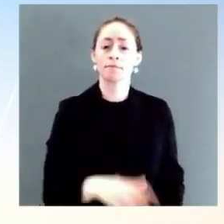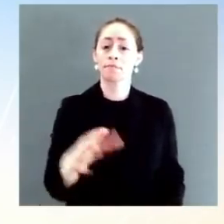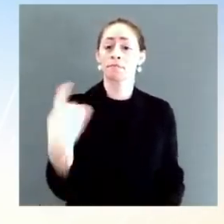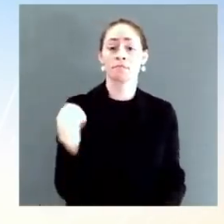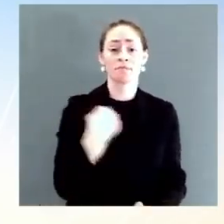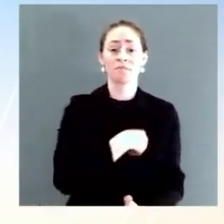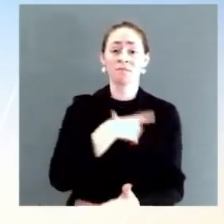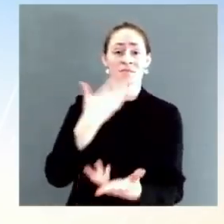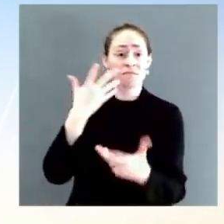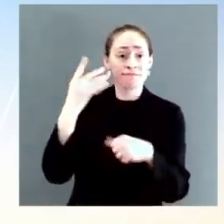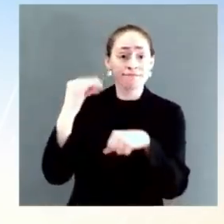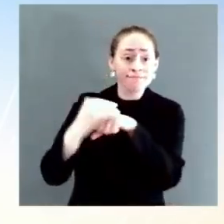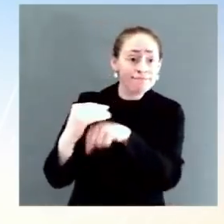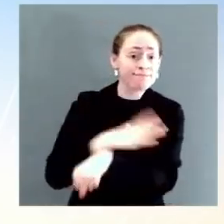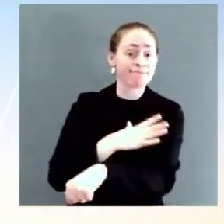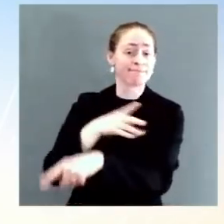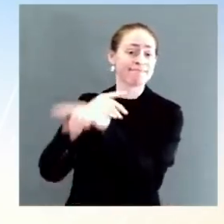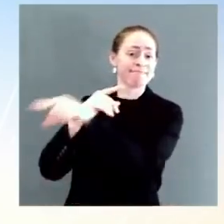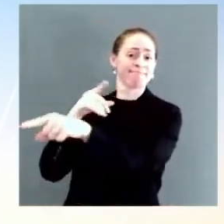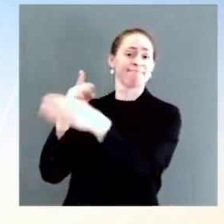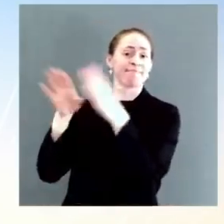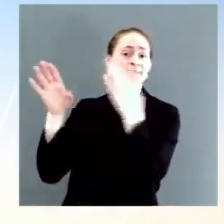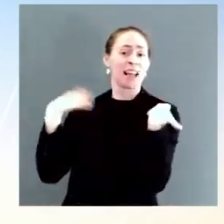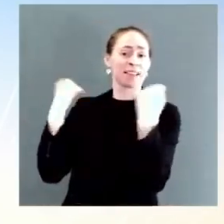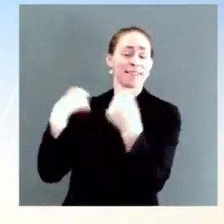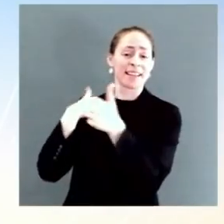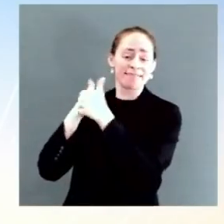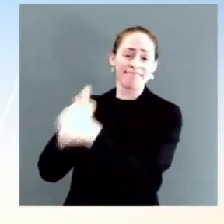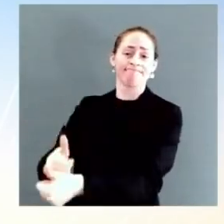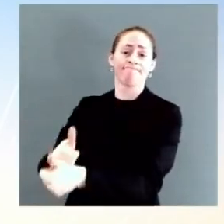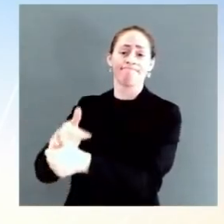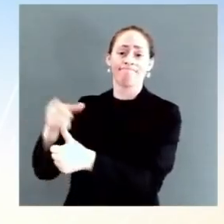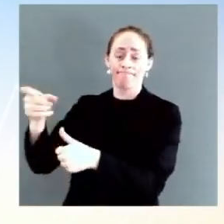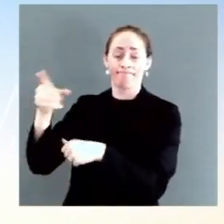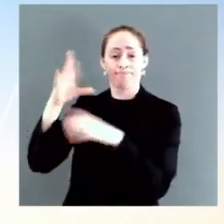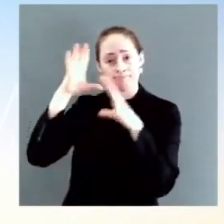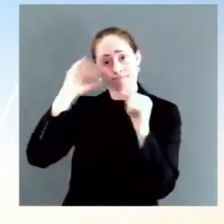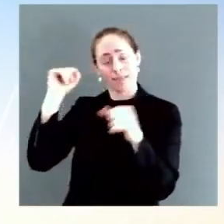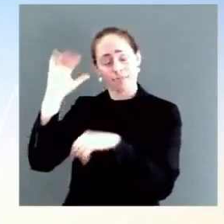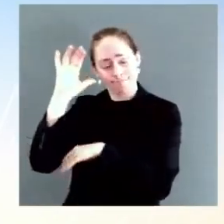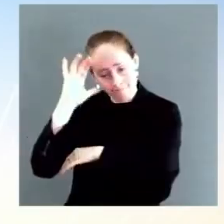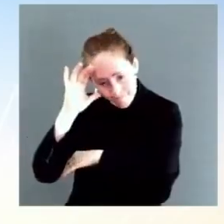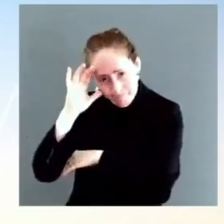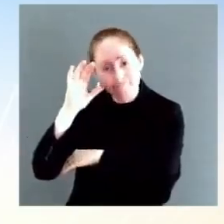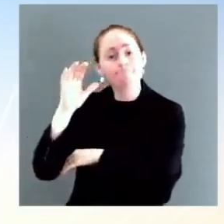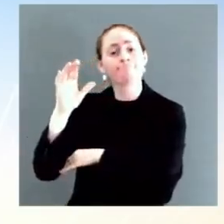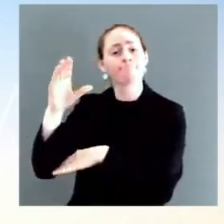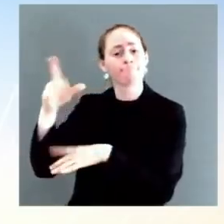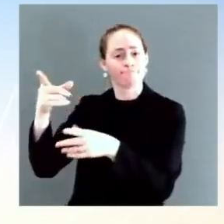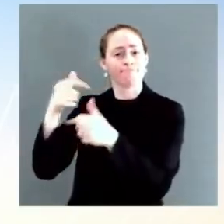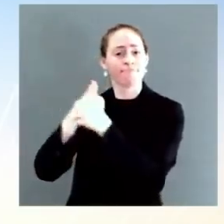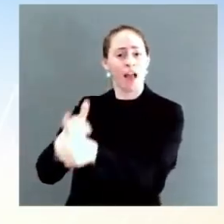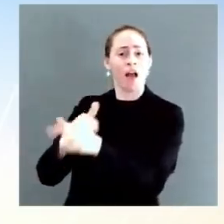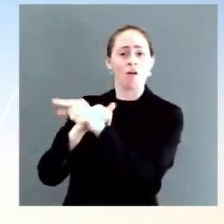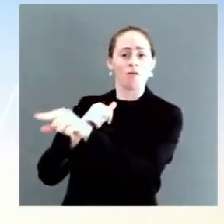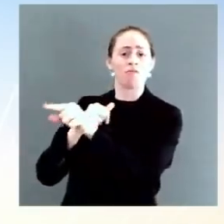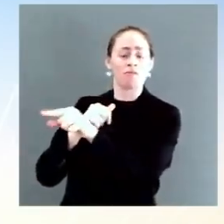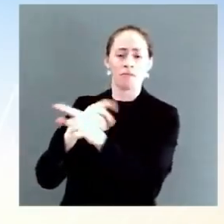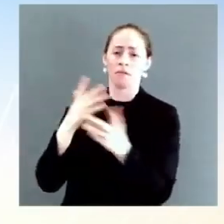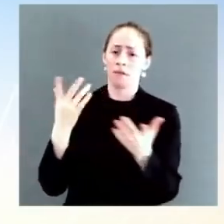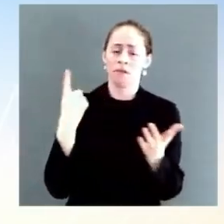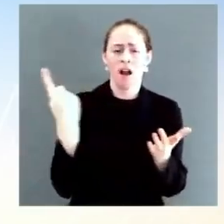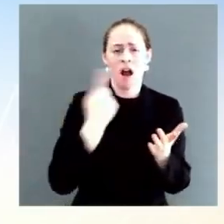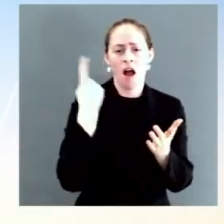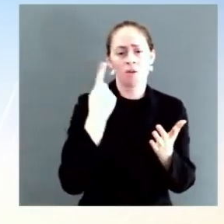those restrictions, and he's always going to err on the side of protecting the American people. But of course, as we learn more information, we're going to continue to